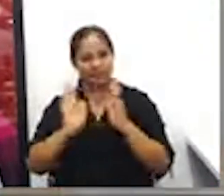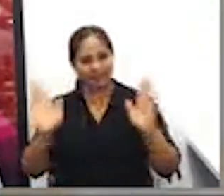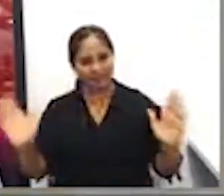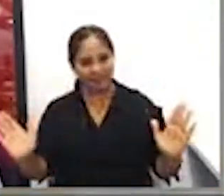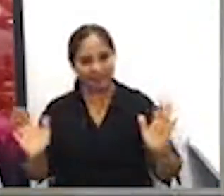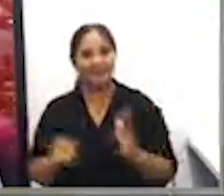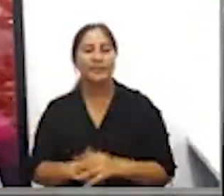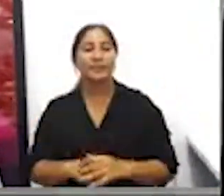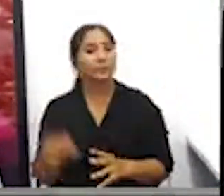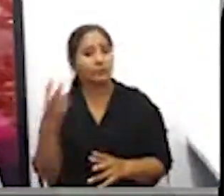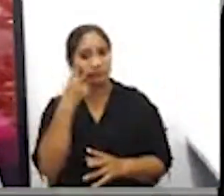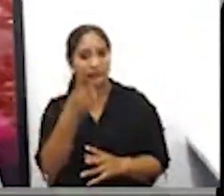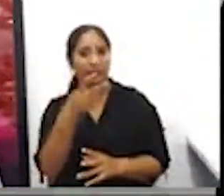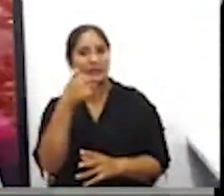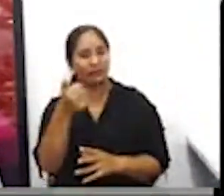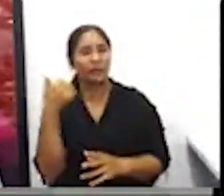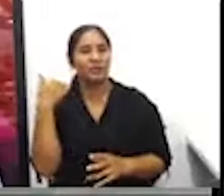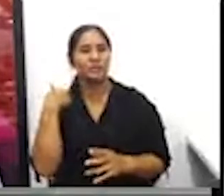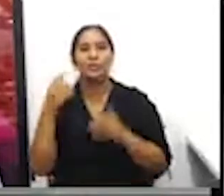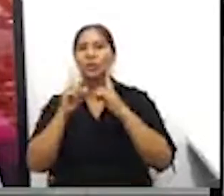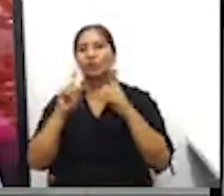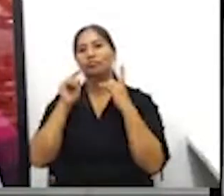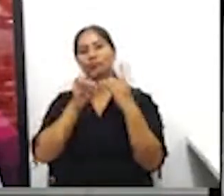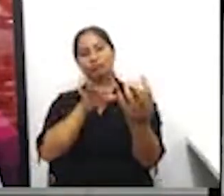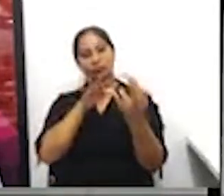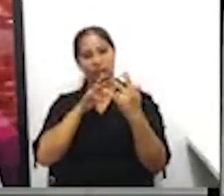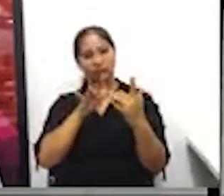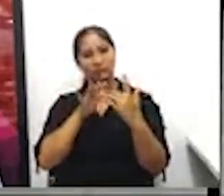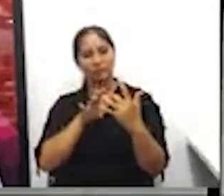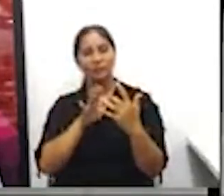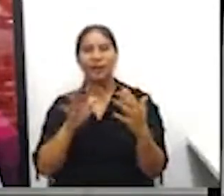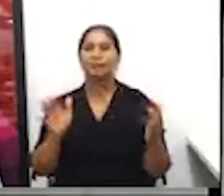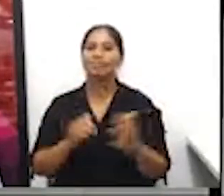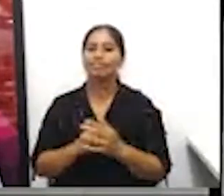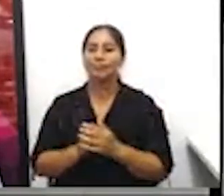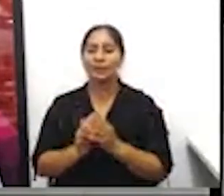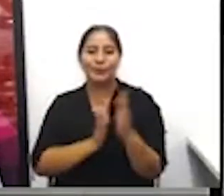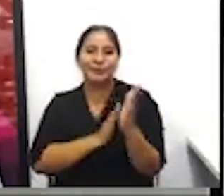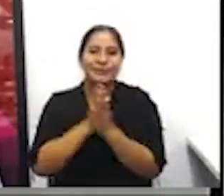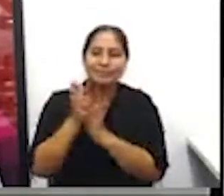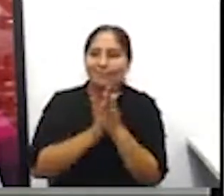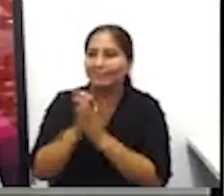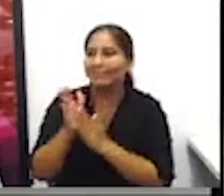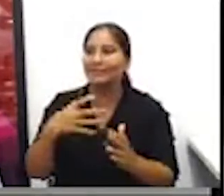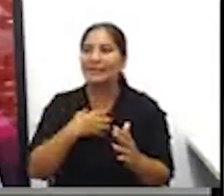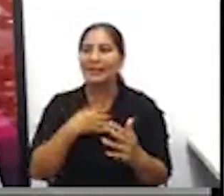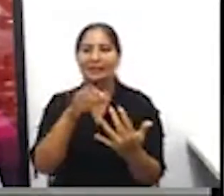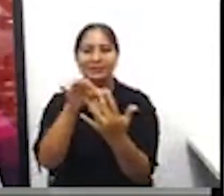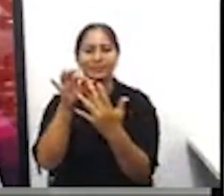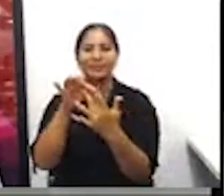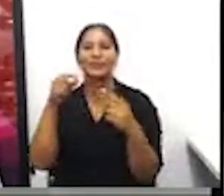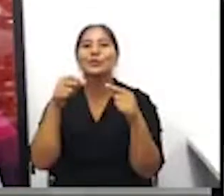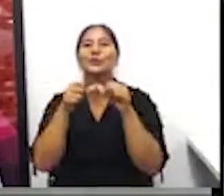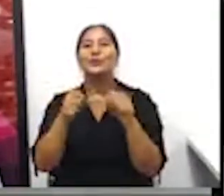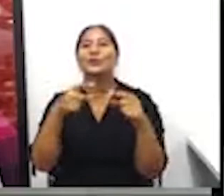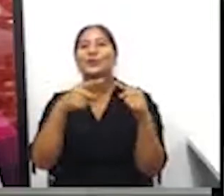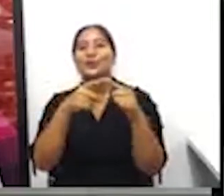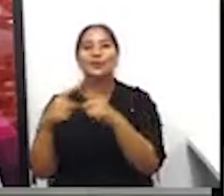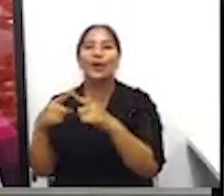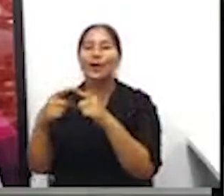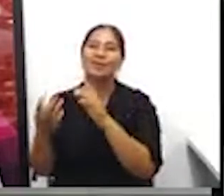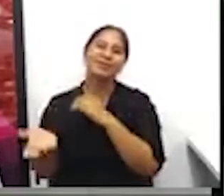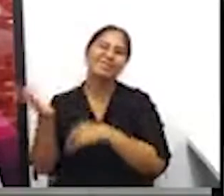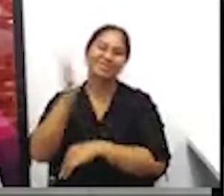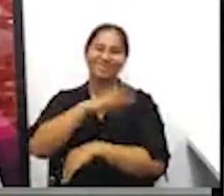discussion. I would like to keep going on, but, you know, unfortunately, we have limited of time. So we will just have the last quick